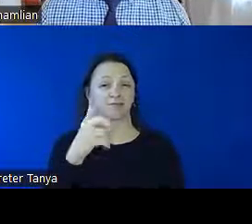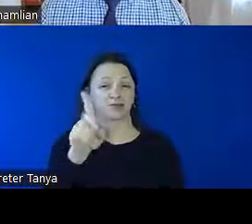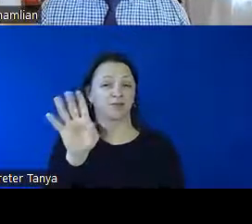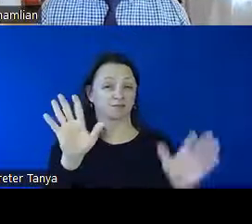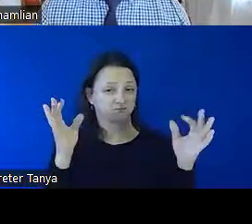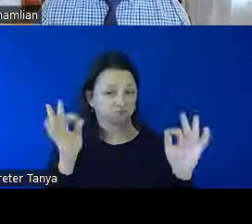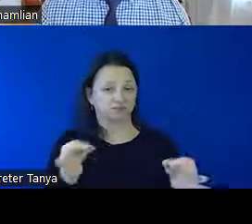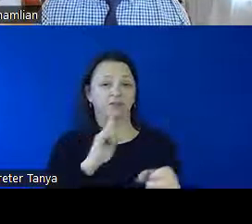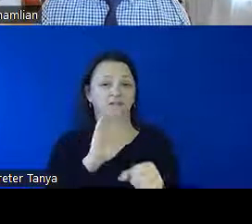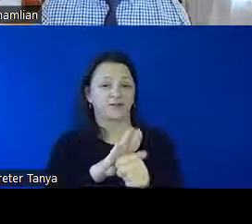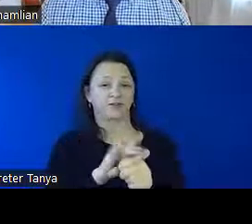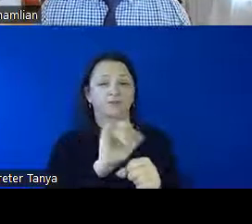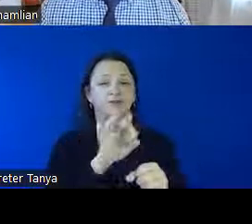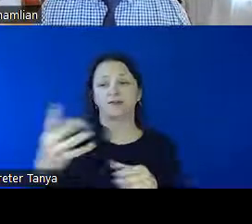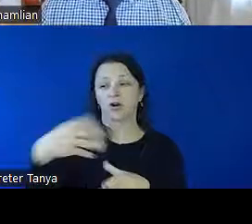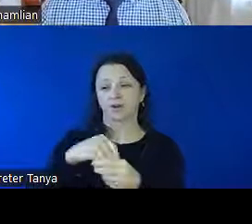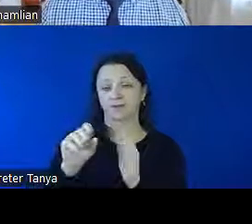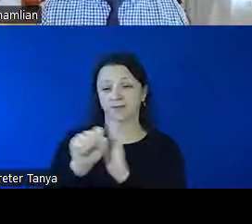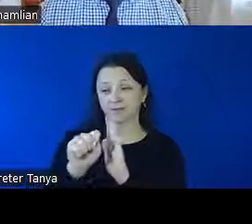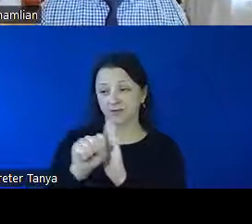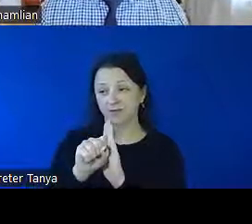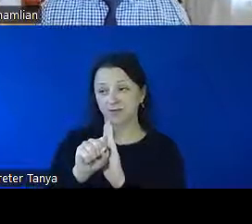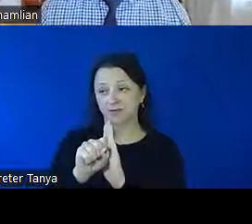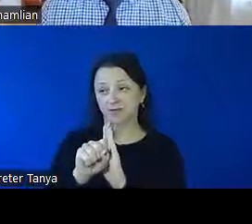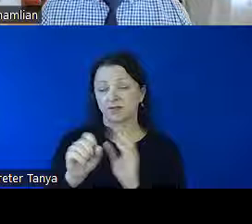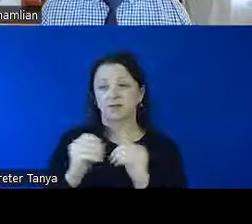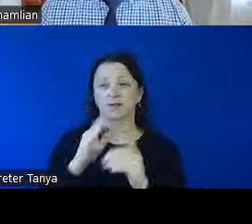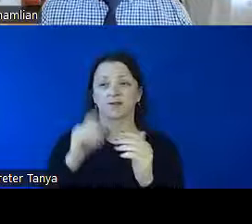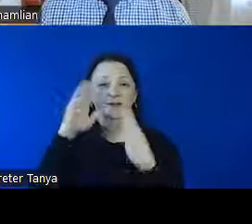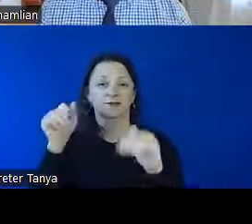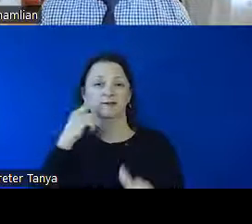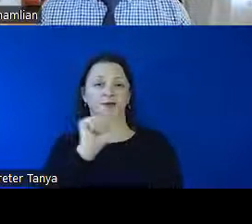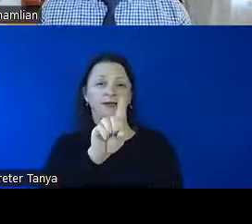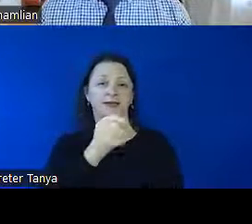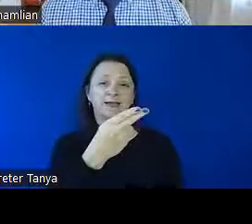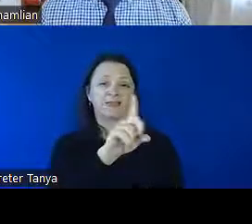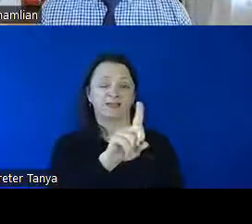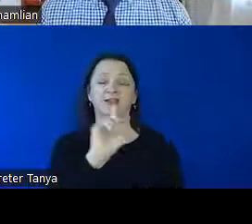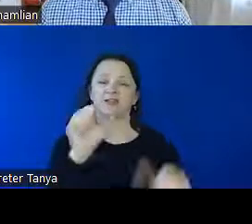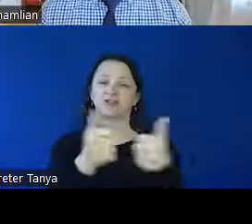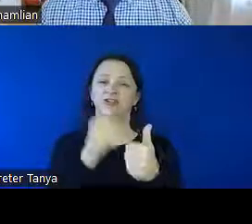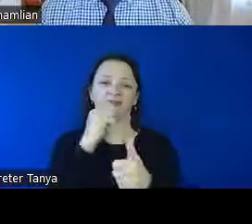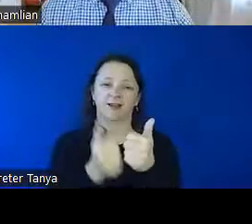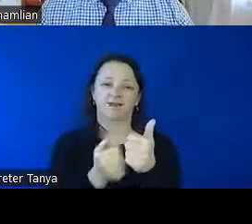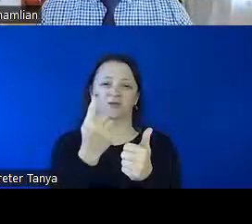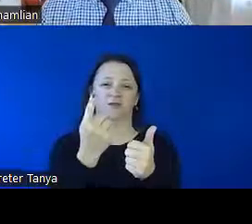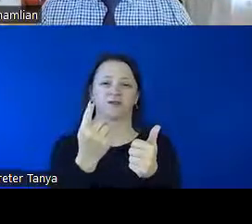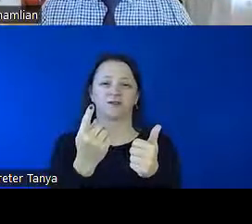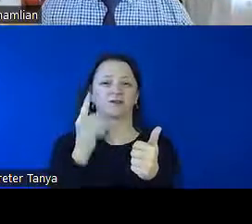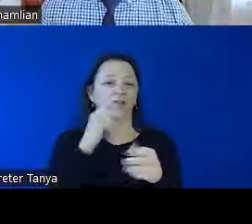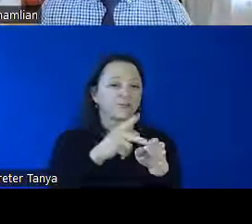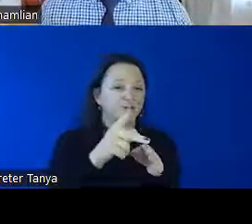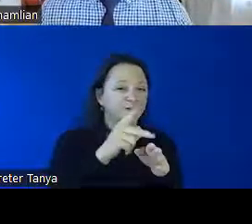it's if the symptoms for autism are over and above what would be expected for ADHD. It's challenging for all of us. It's challenging even for